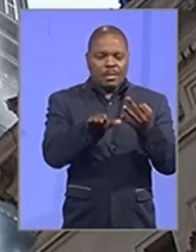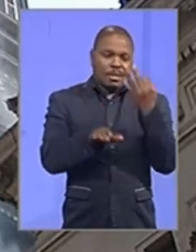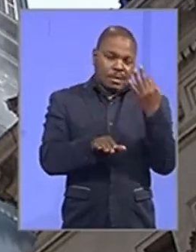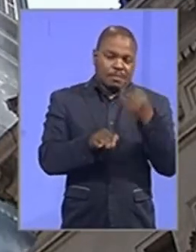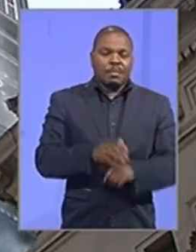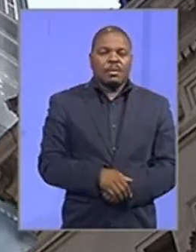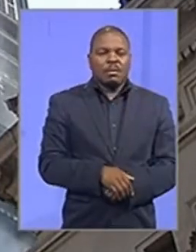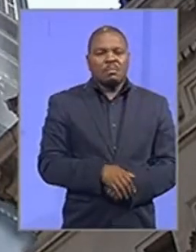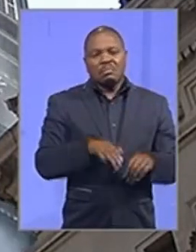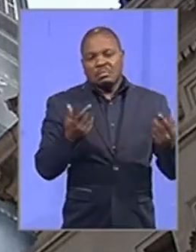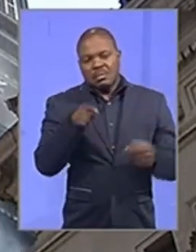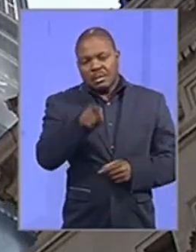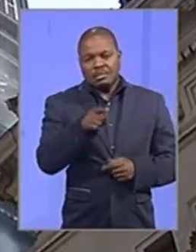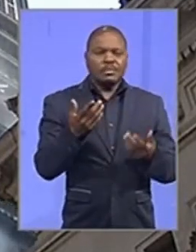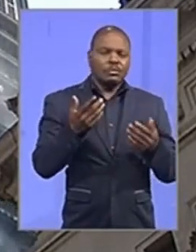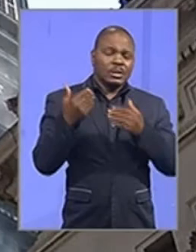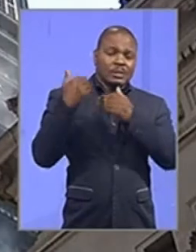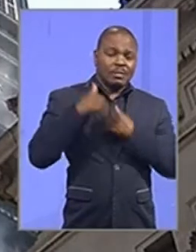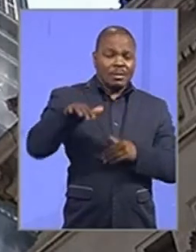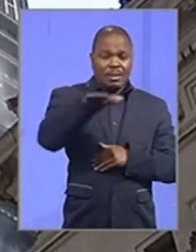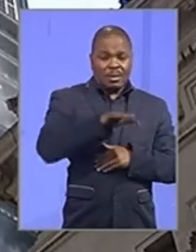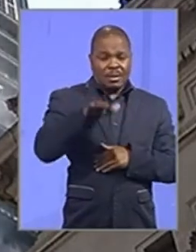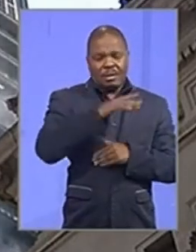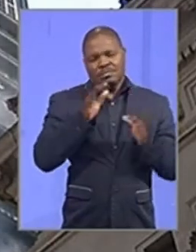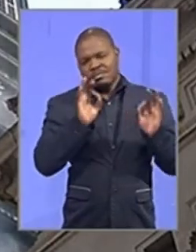ya tšhireletšo moagong wo e be e le go diperesente tše